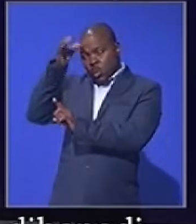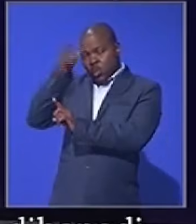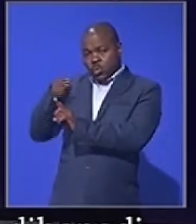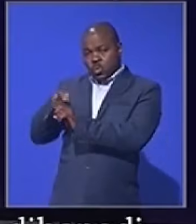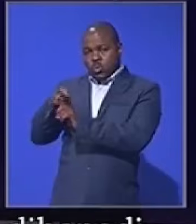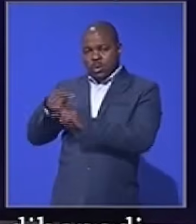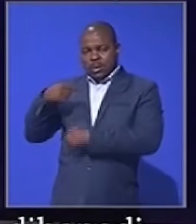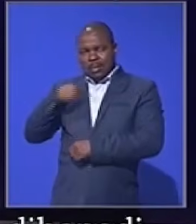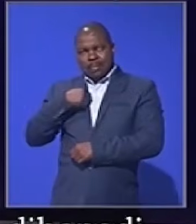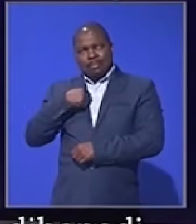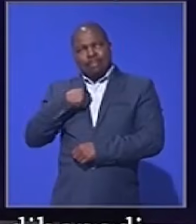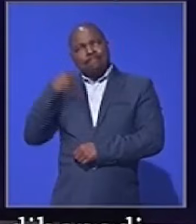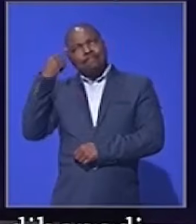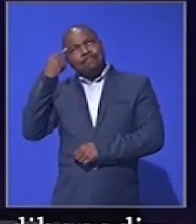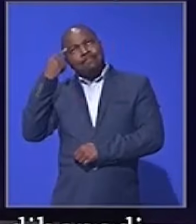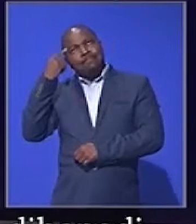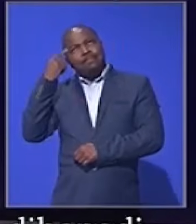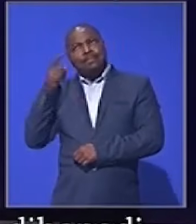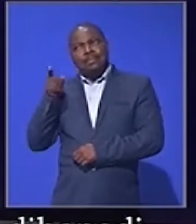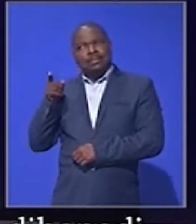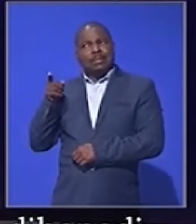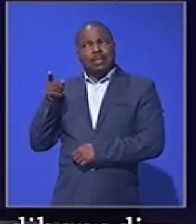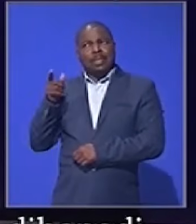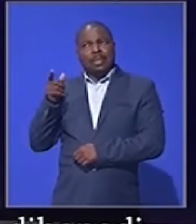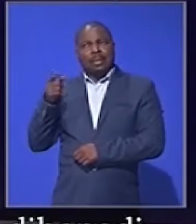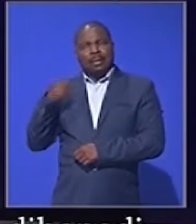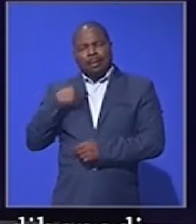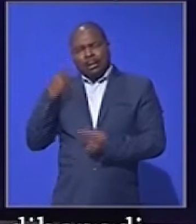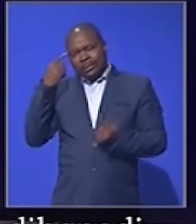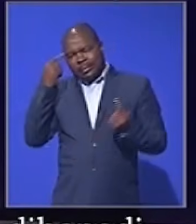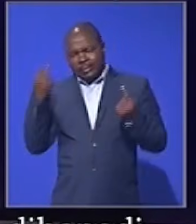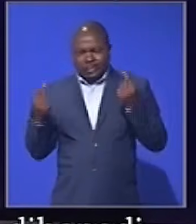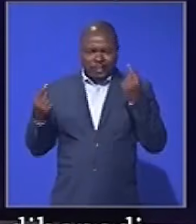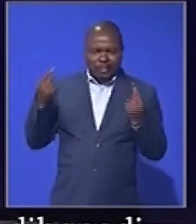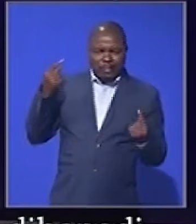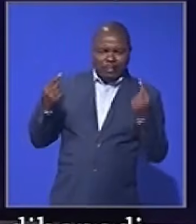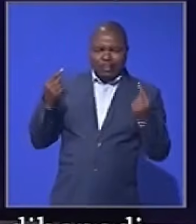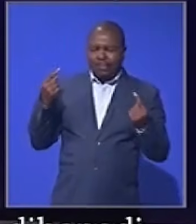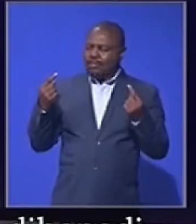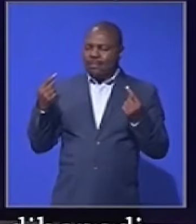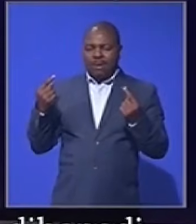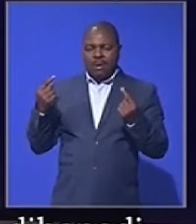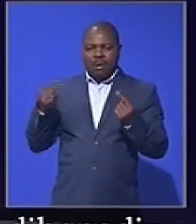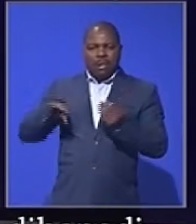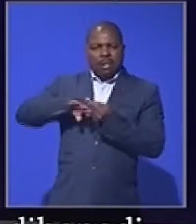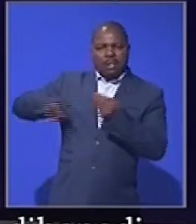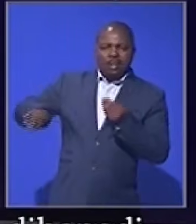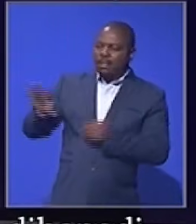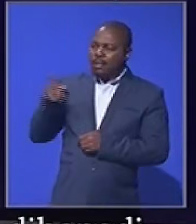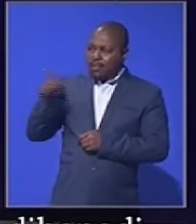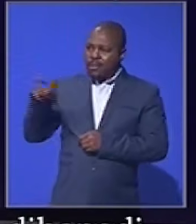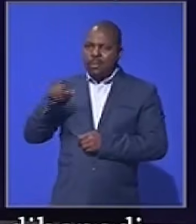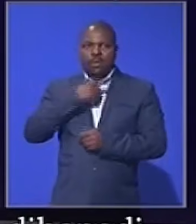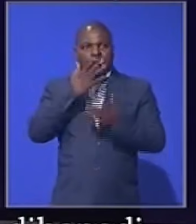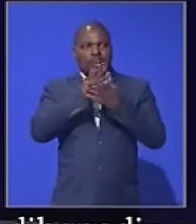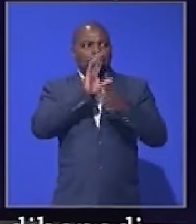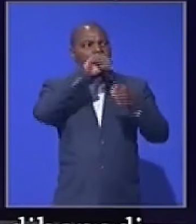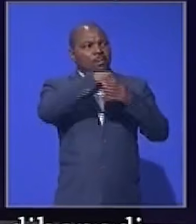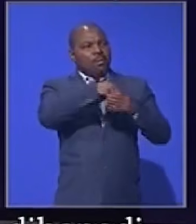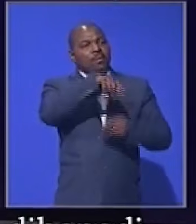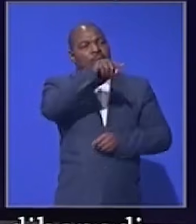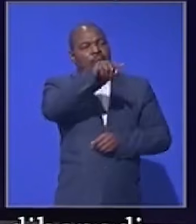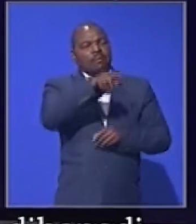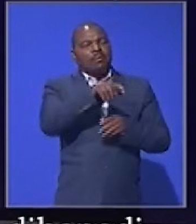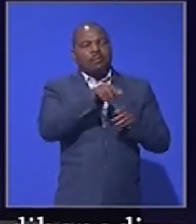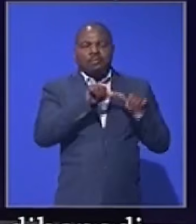ga ke na kgopolo ebile ga ke na le kgona gore re ka tla ra ba le yena ga a to re tsentšha ka mo setlheng se se sa